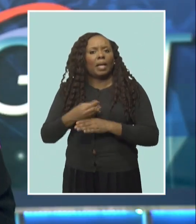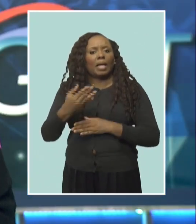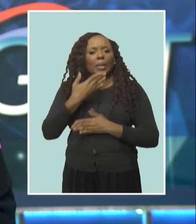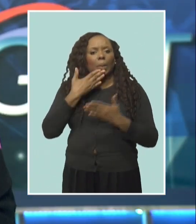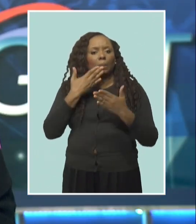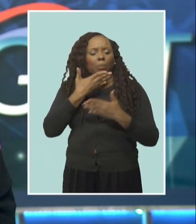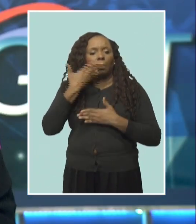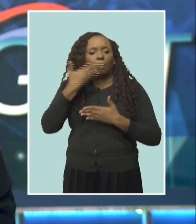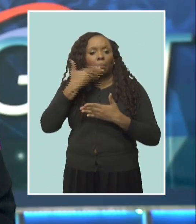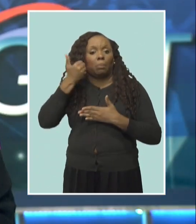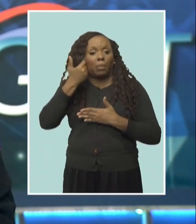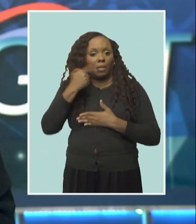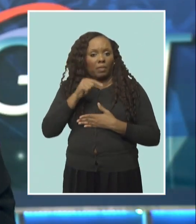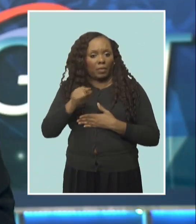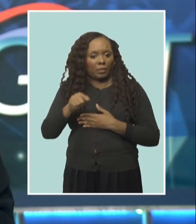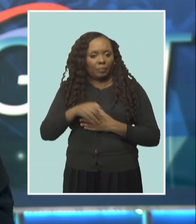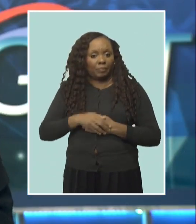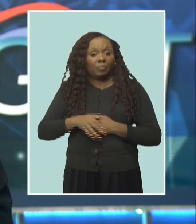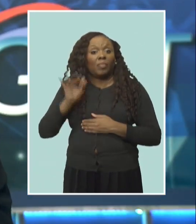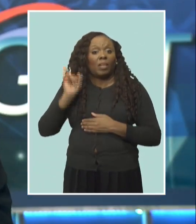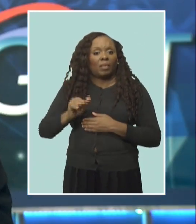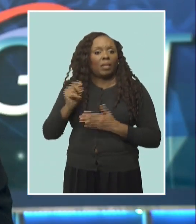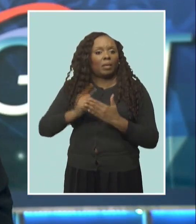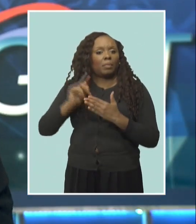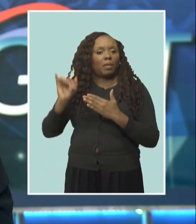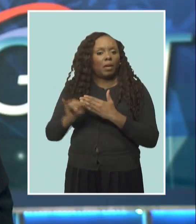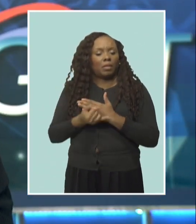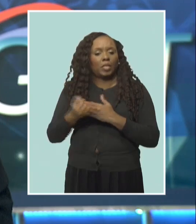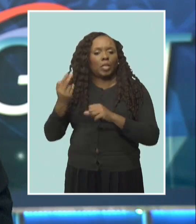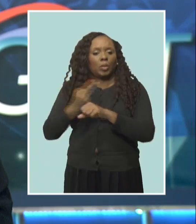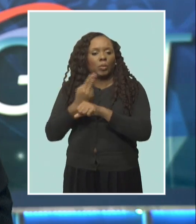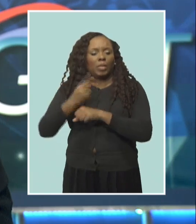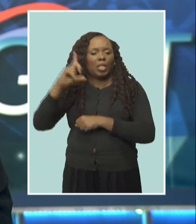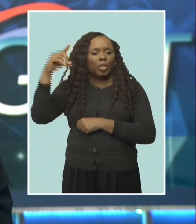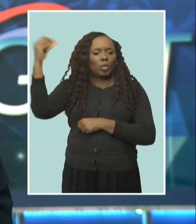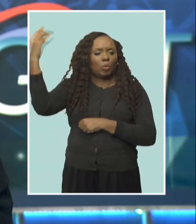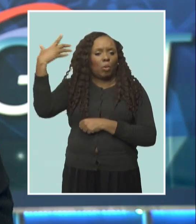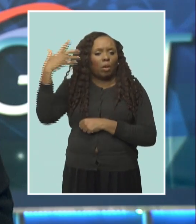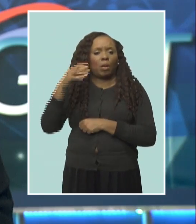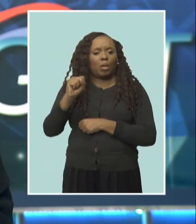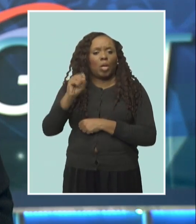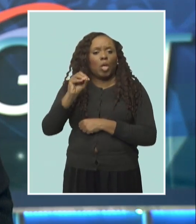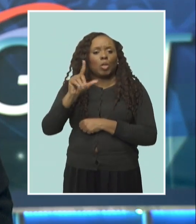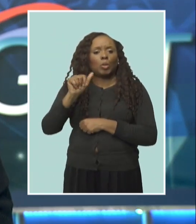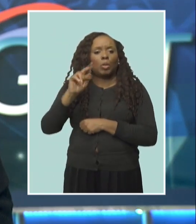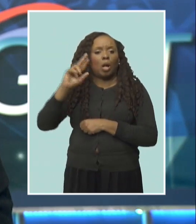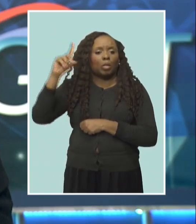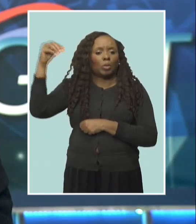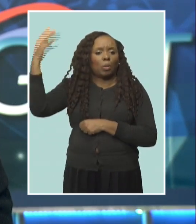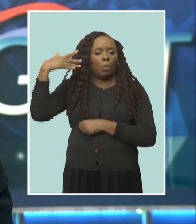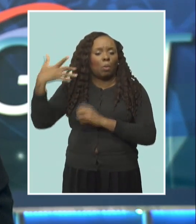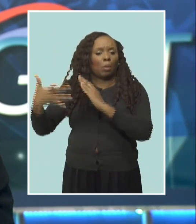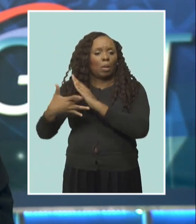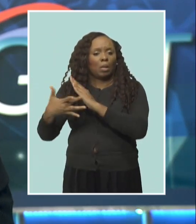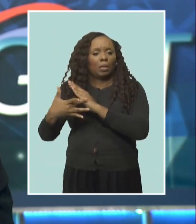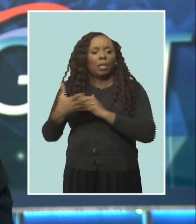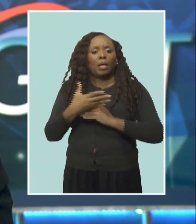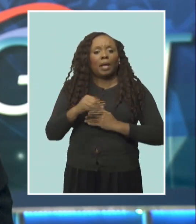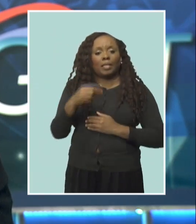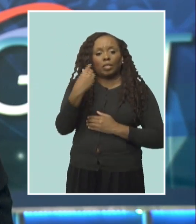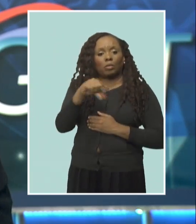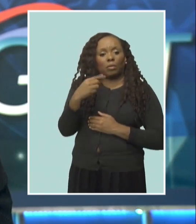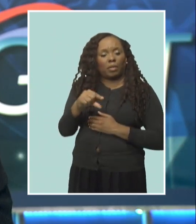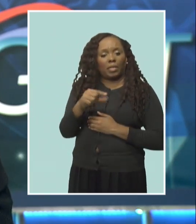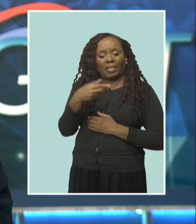The Renew Stable Barbados project integrates the use of solar technology and on-site green hydrogen storage to provide